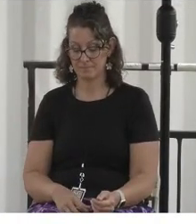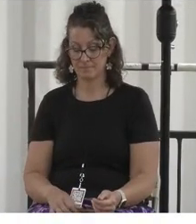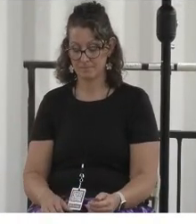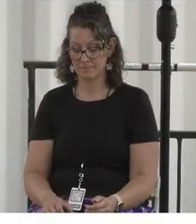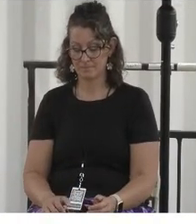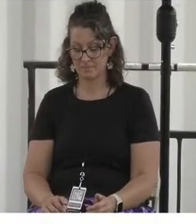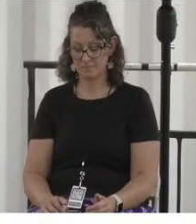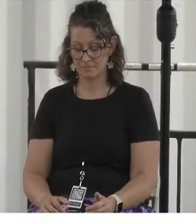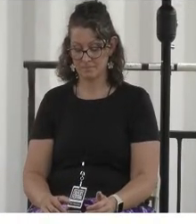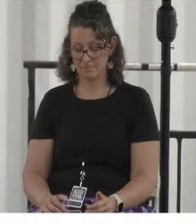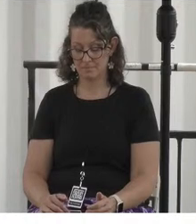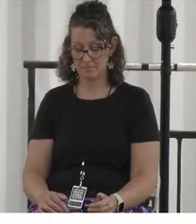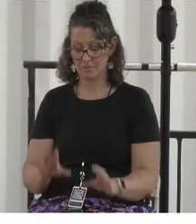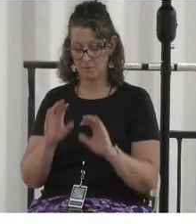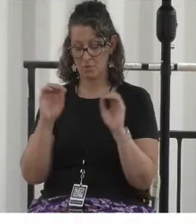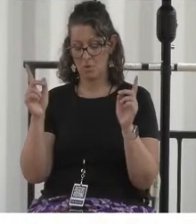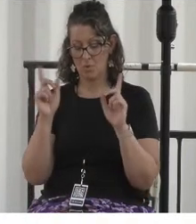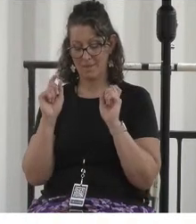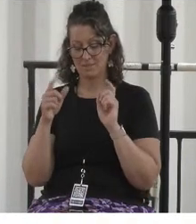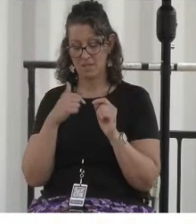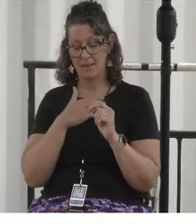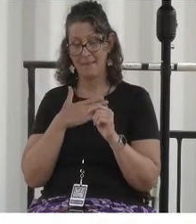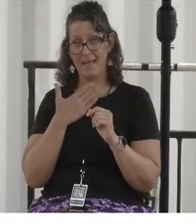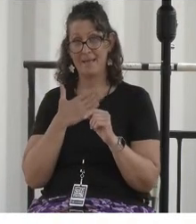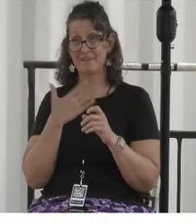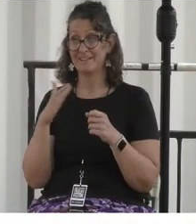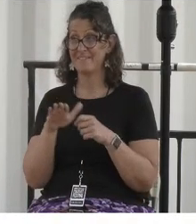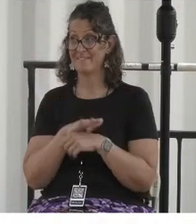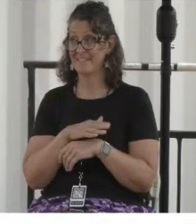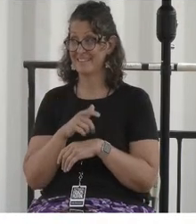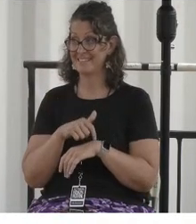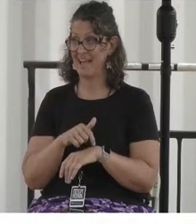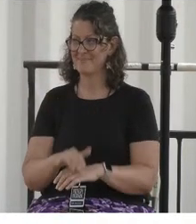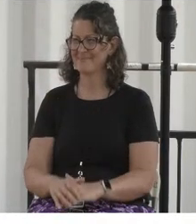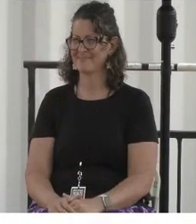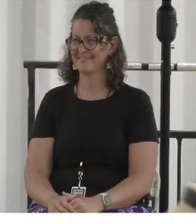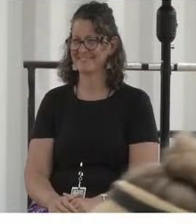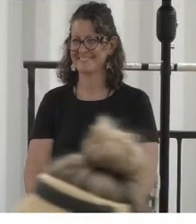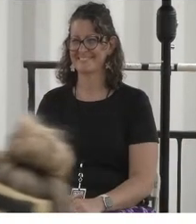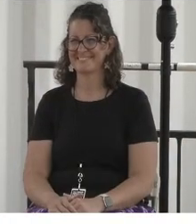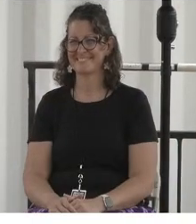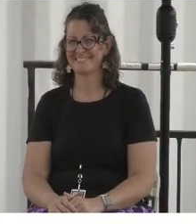There's no questions. I'm happy to fill the space.